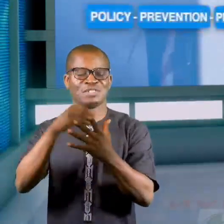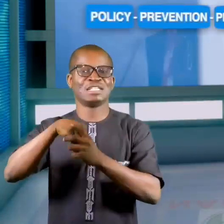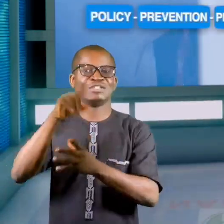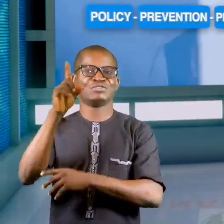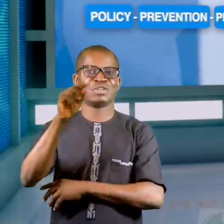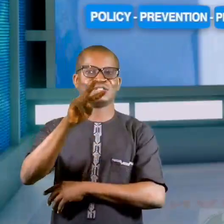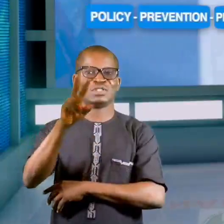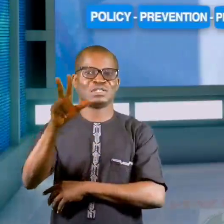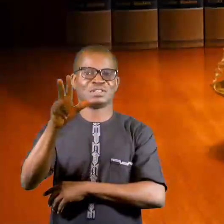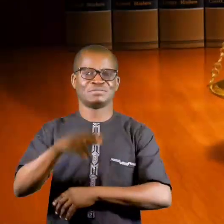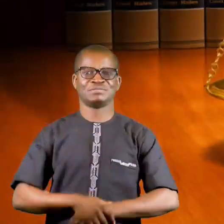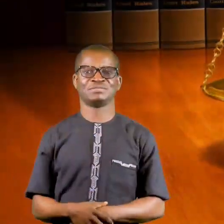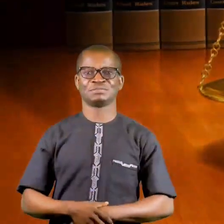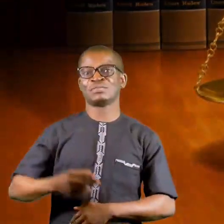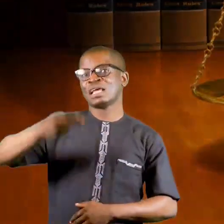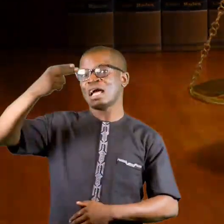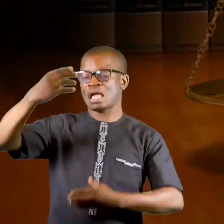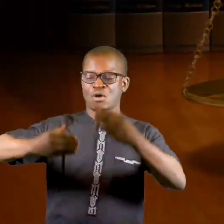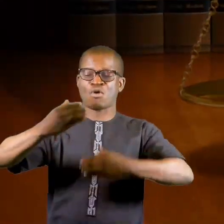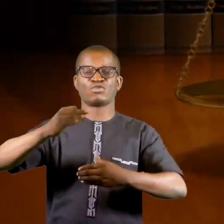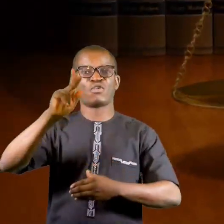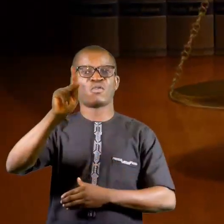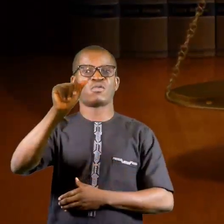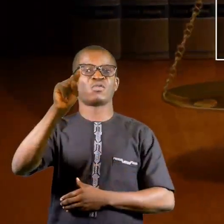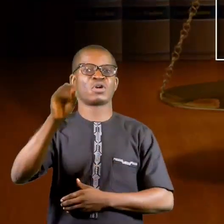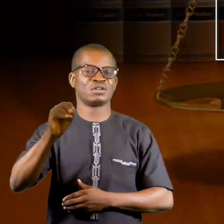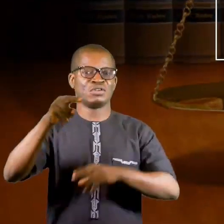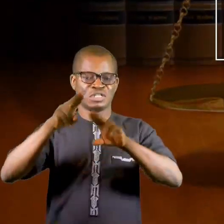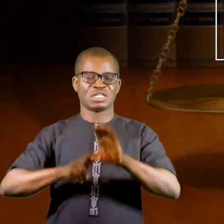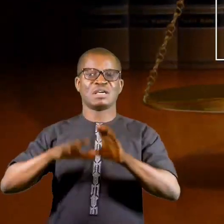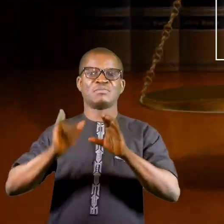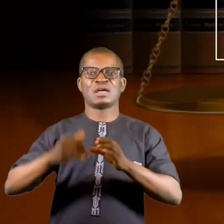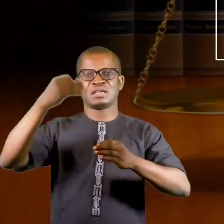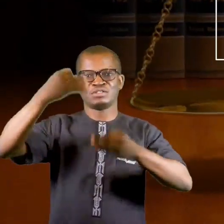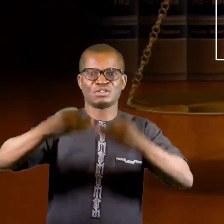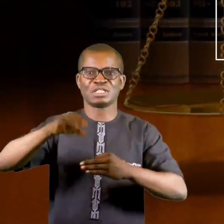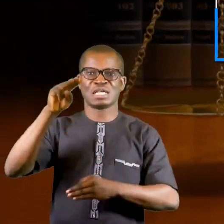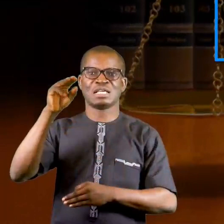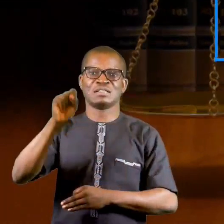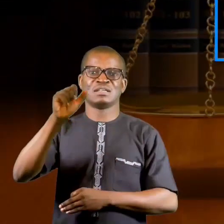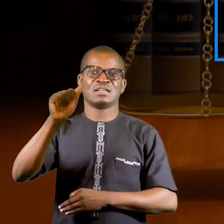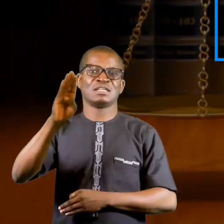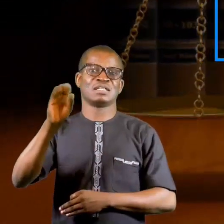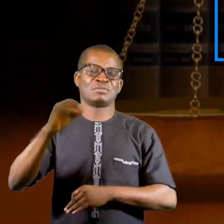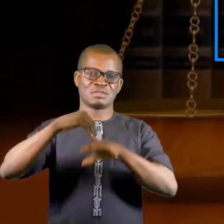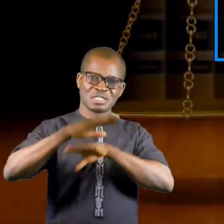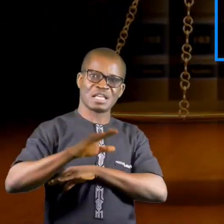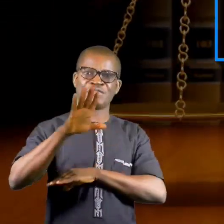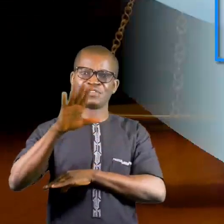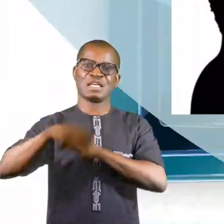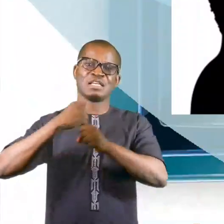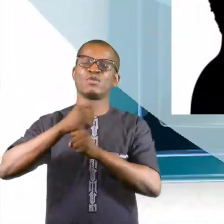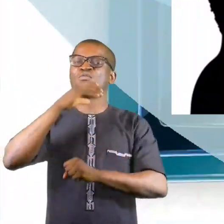in 2023. The High Court of Kano State, presided over by Honorable Justice Mariam Sabo, has